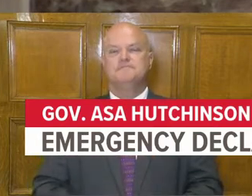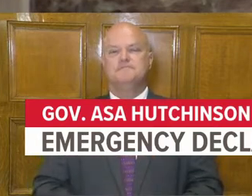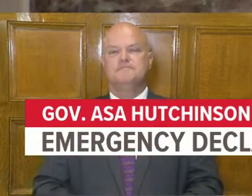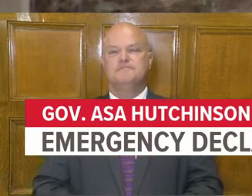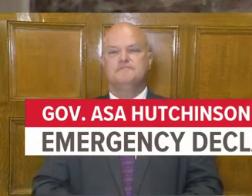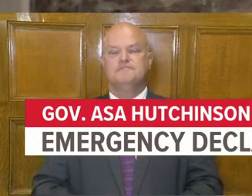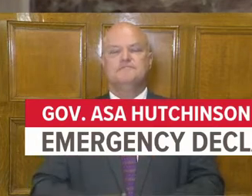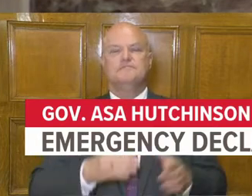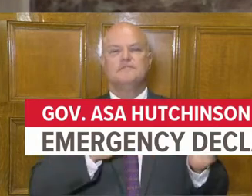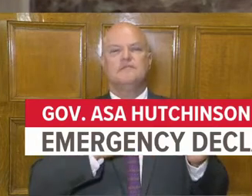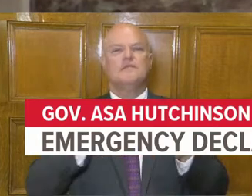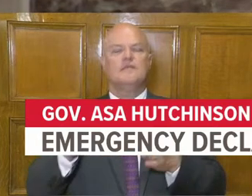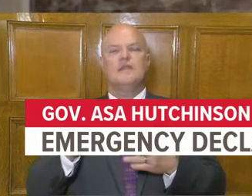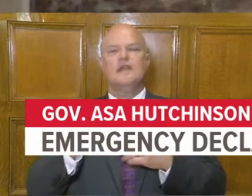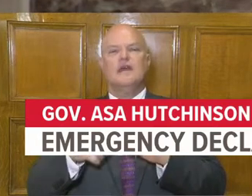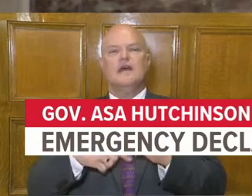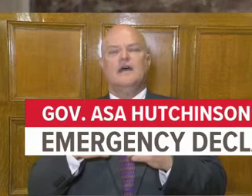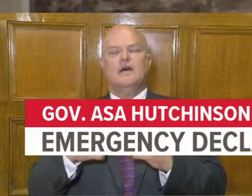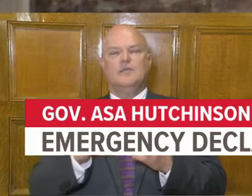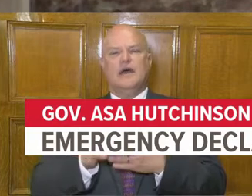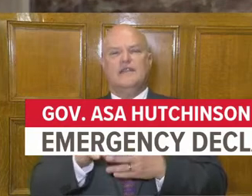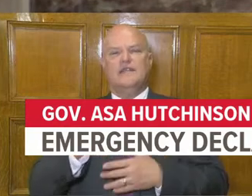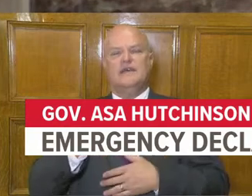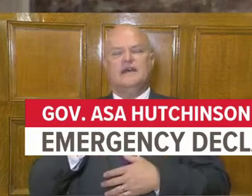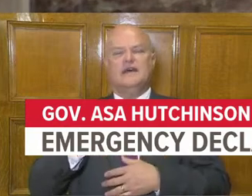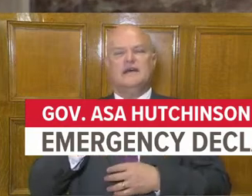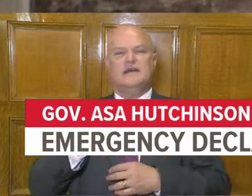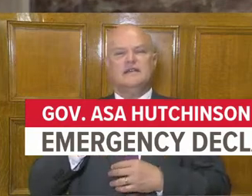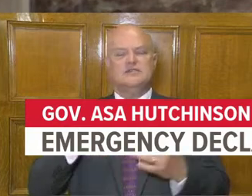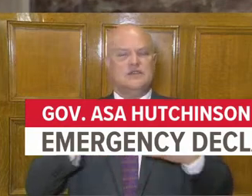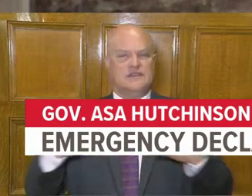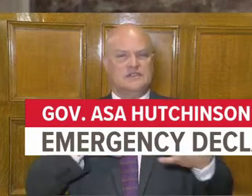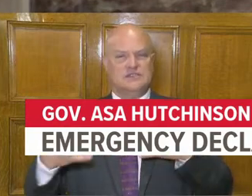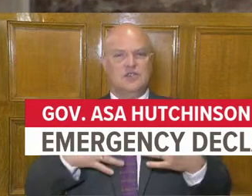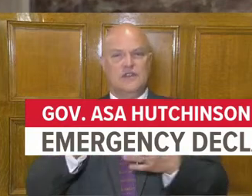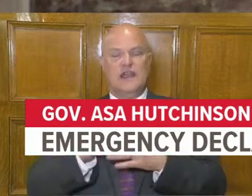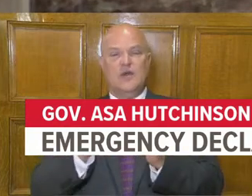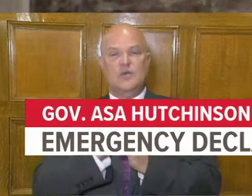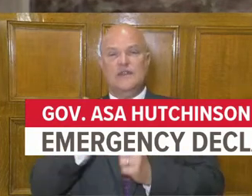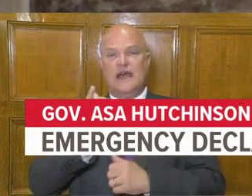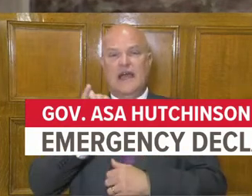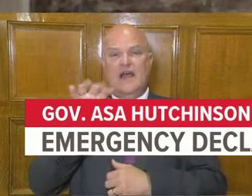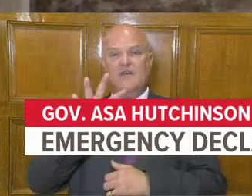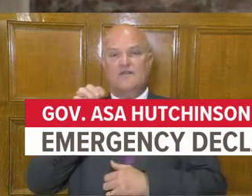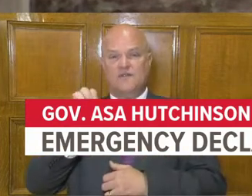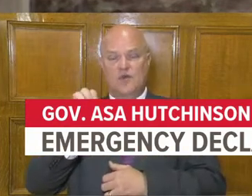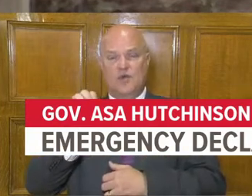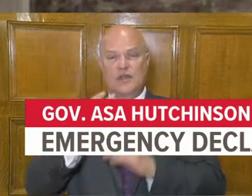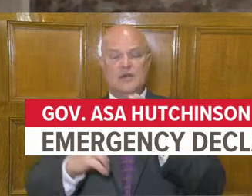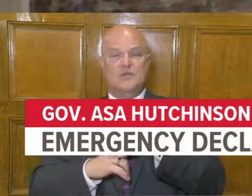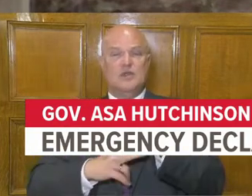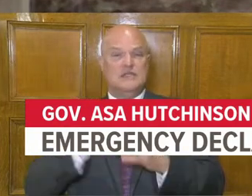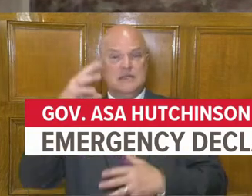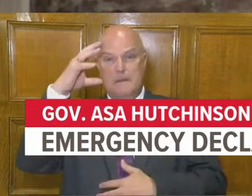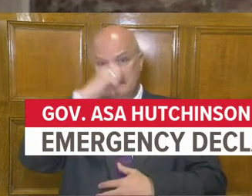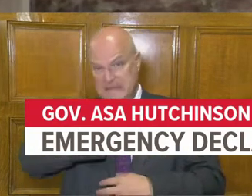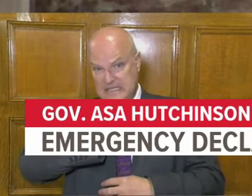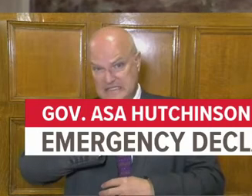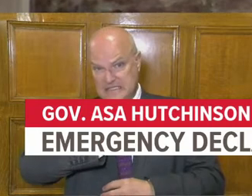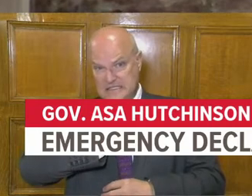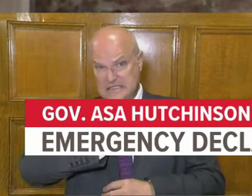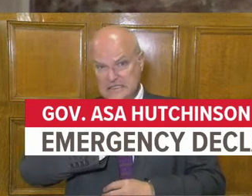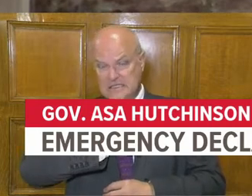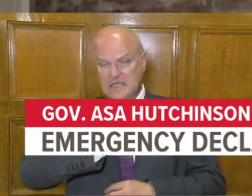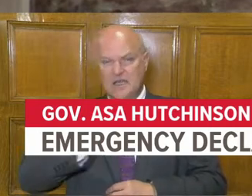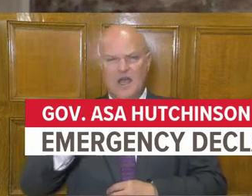off Andrew here, do you have any concerns now that, you know, with the I-40 bridge being egregiously missed